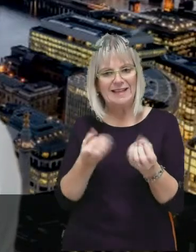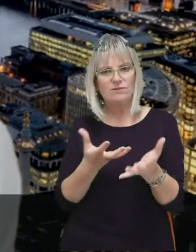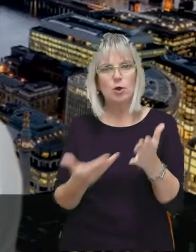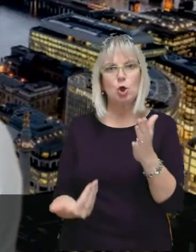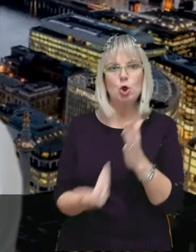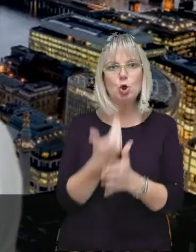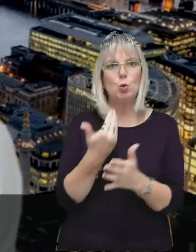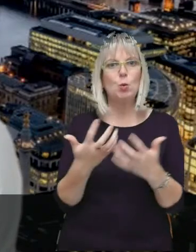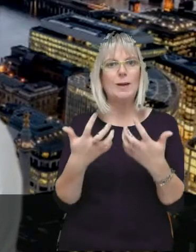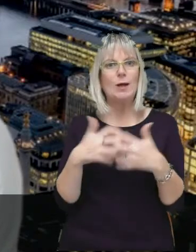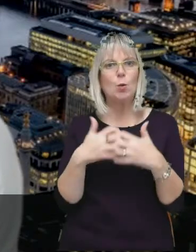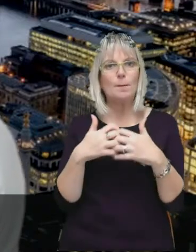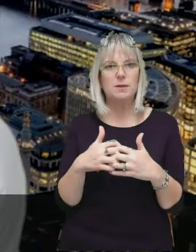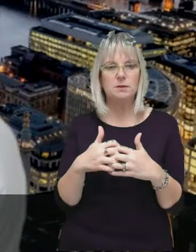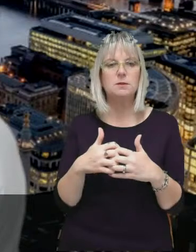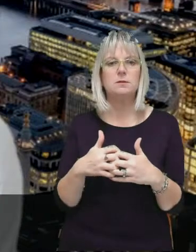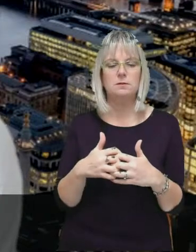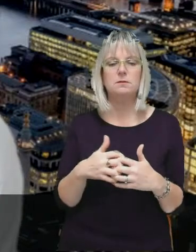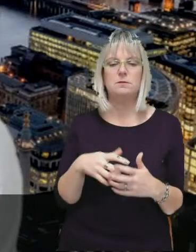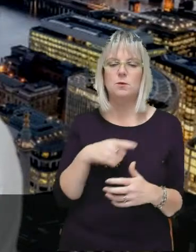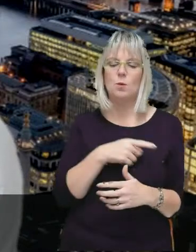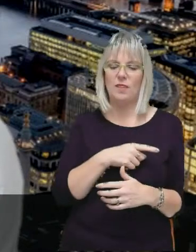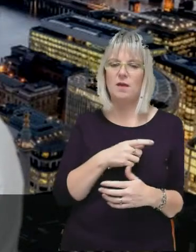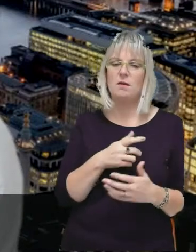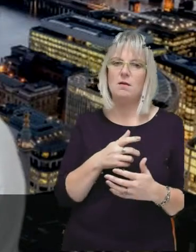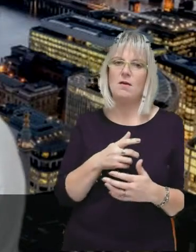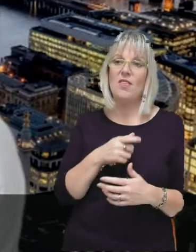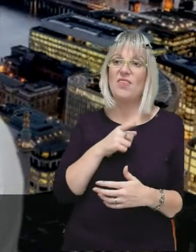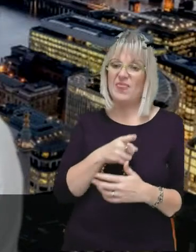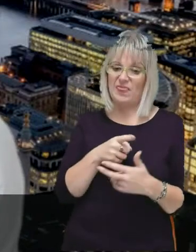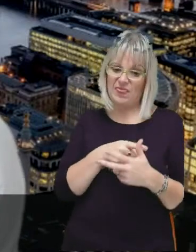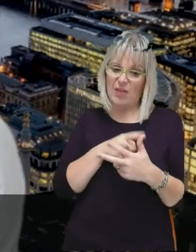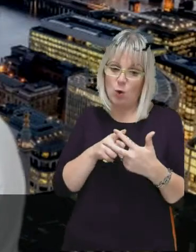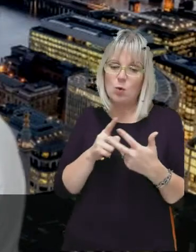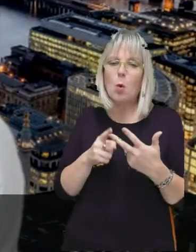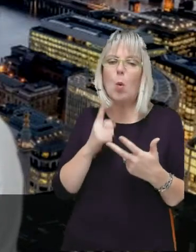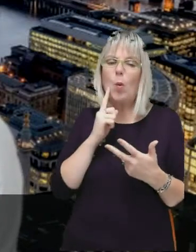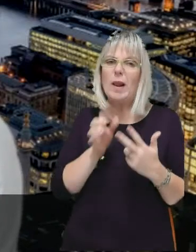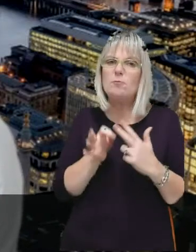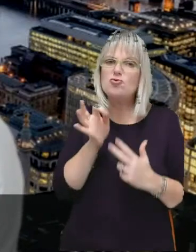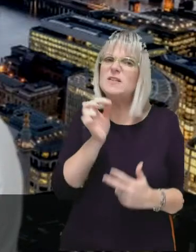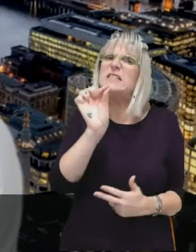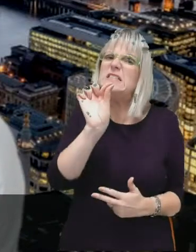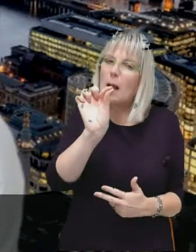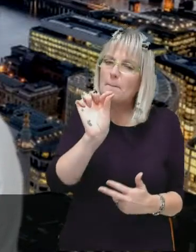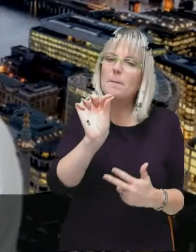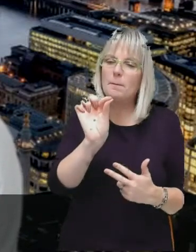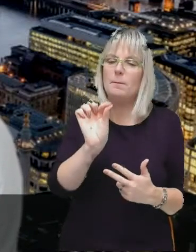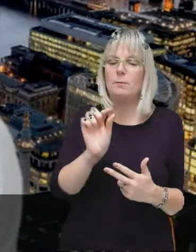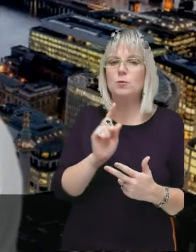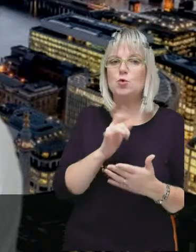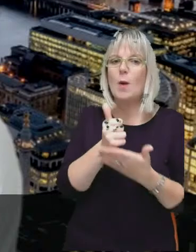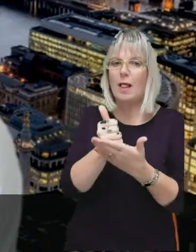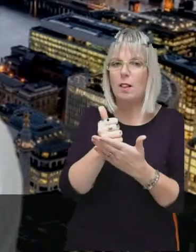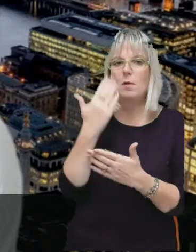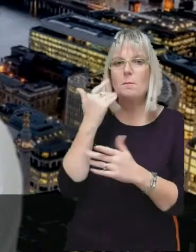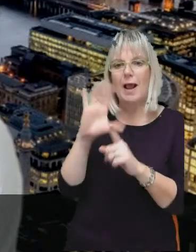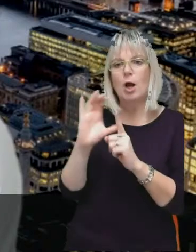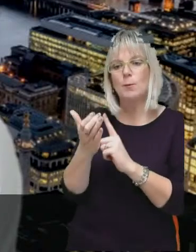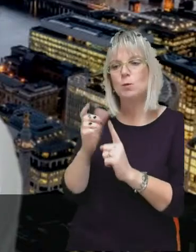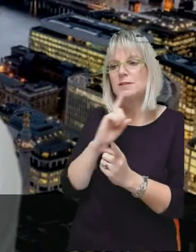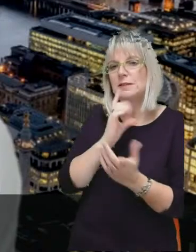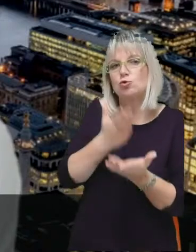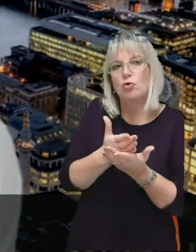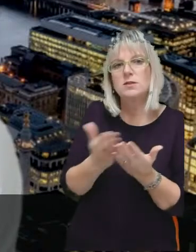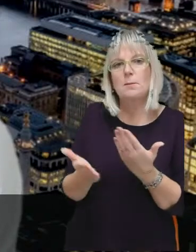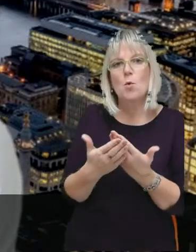of actually being stopped. That will go some of the way to helping the Black community have more confidence in the police. But arguably, we need a mayor who provides